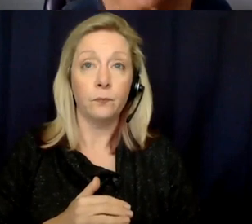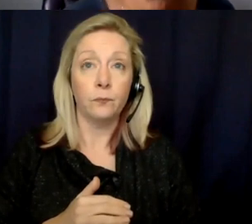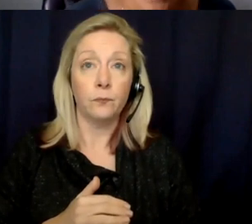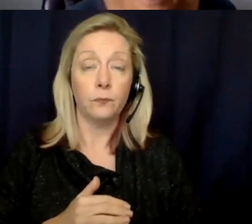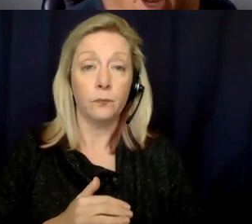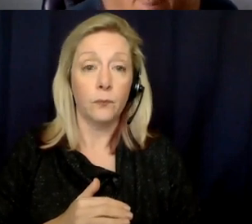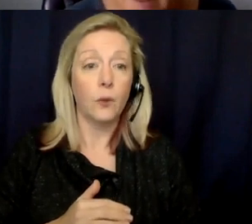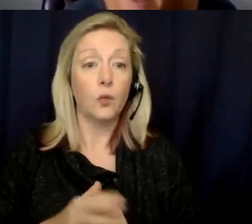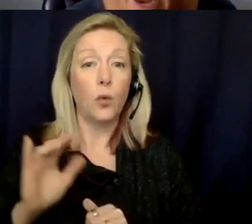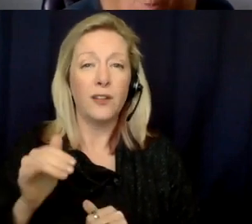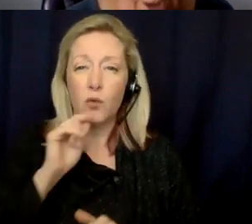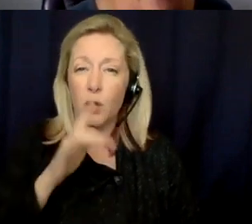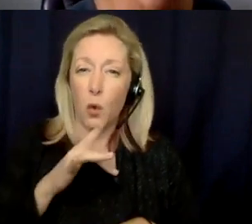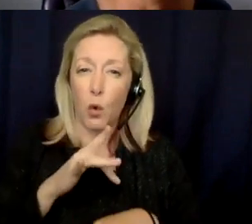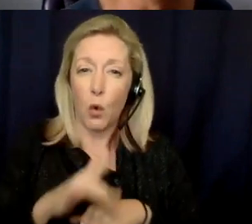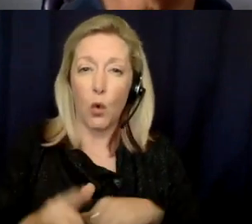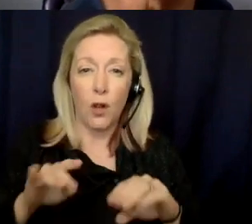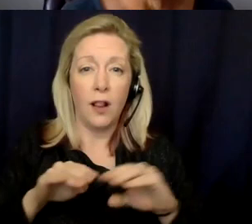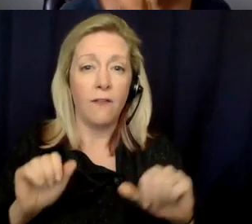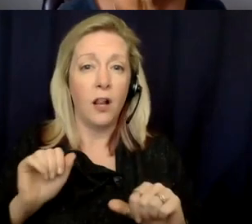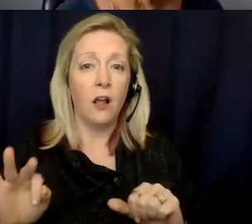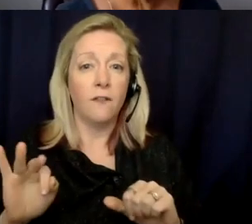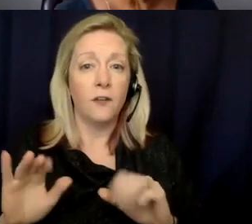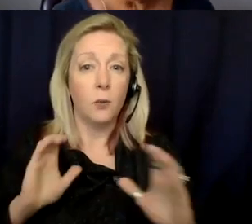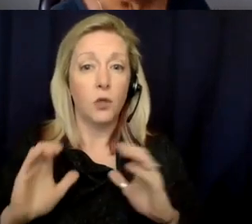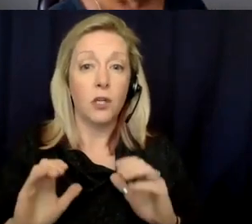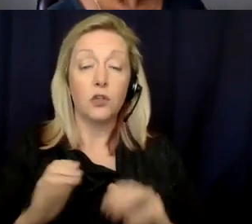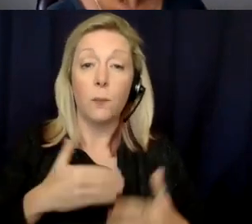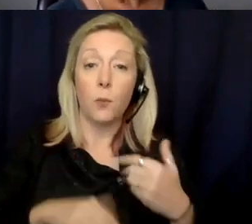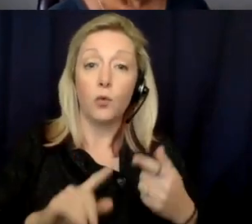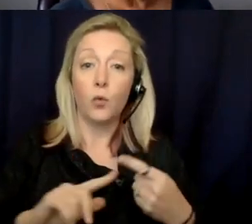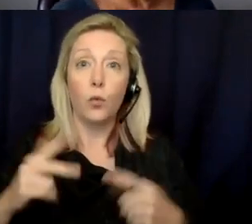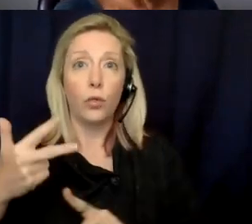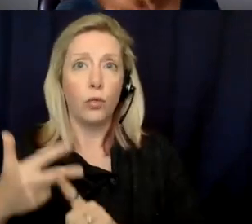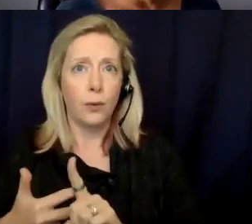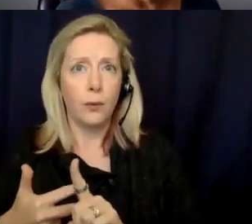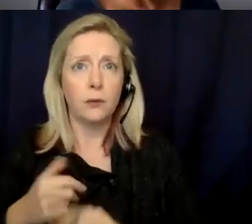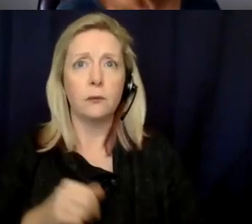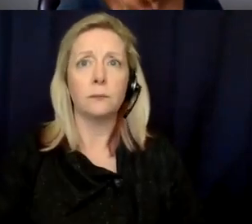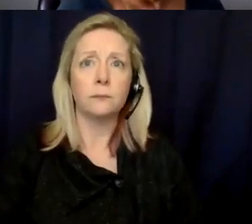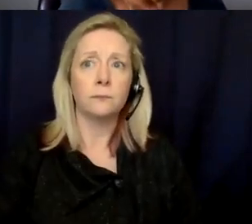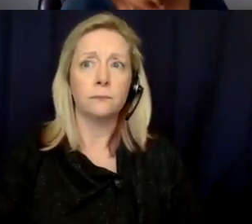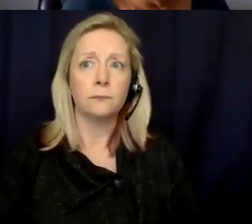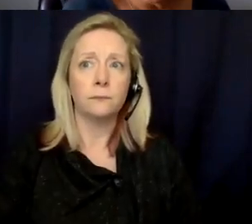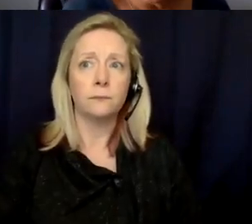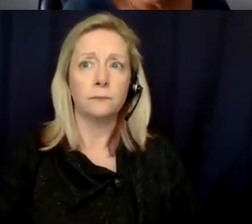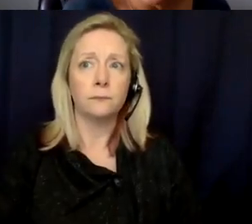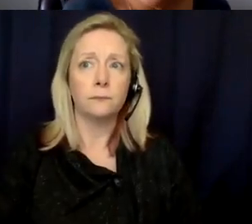I also want to stop and say right now that just because someone is